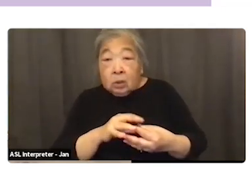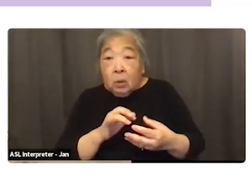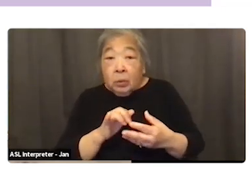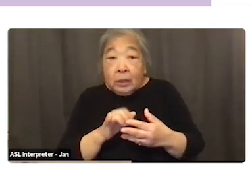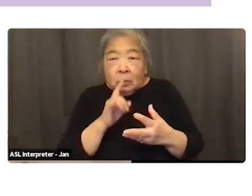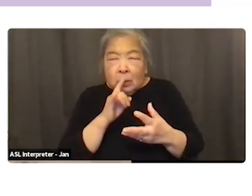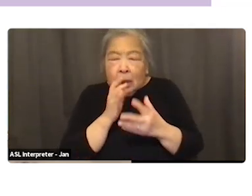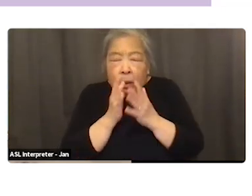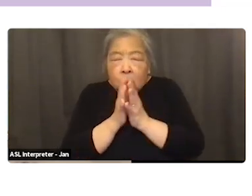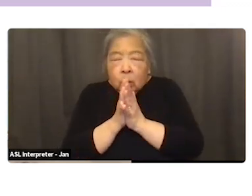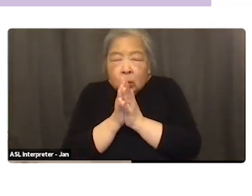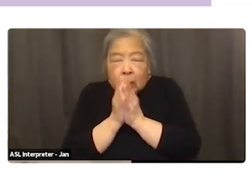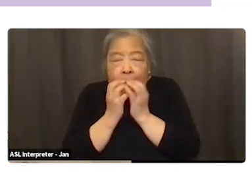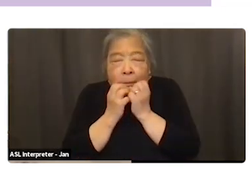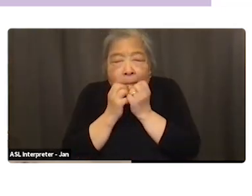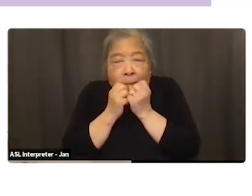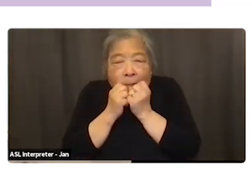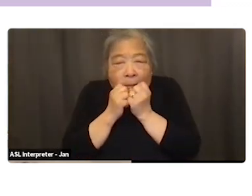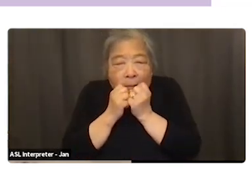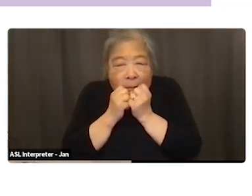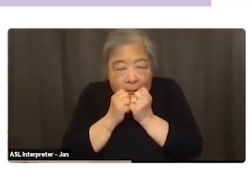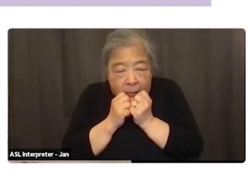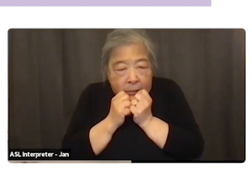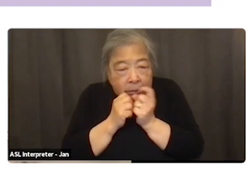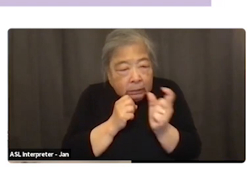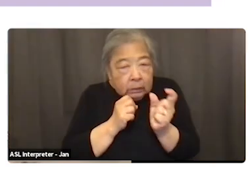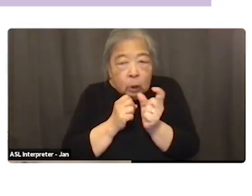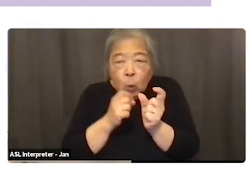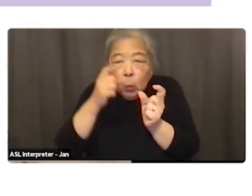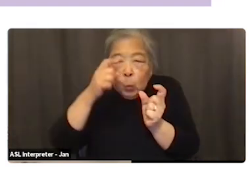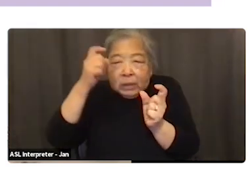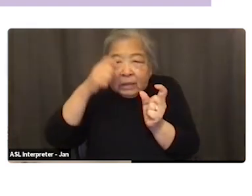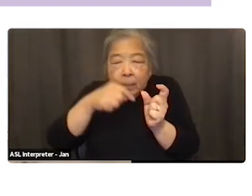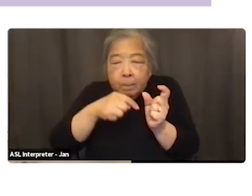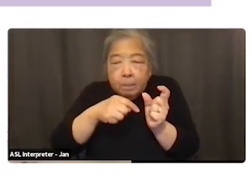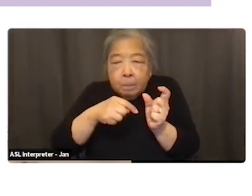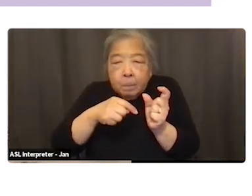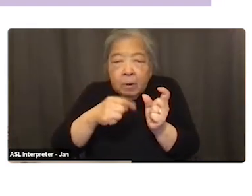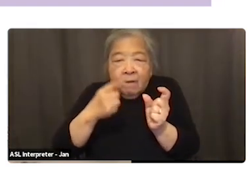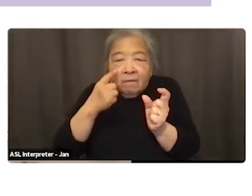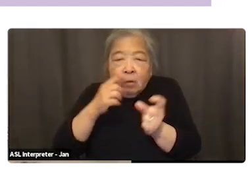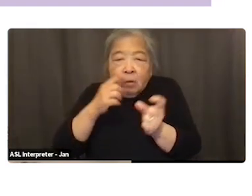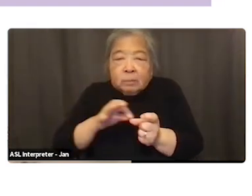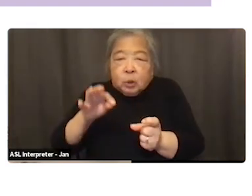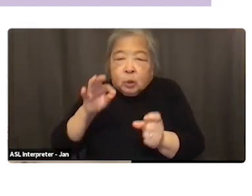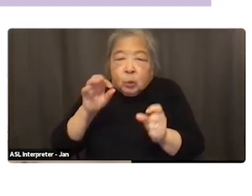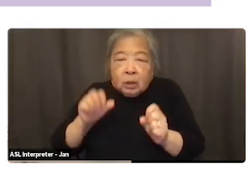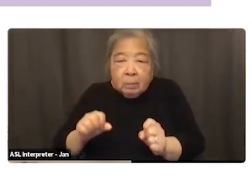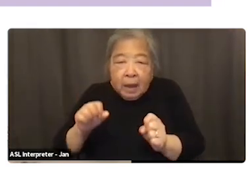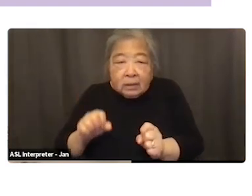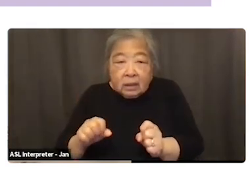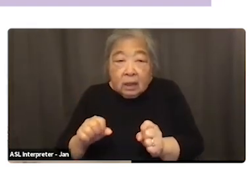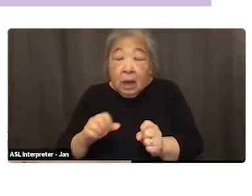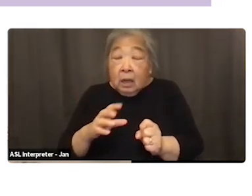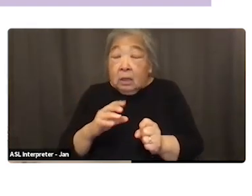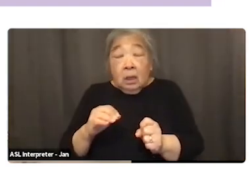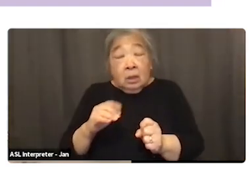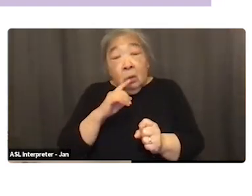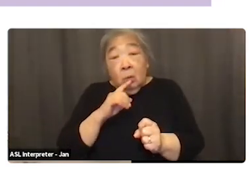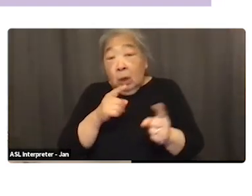nuggets of spiritual capacity. And for Slow Factory, Addison, the experience therapy has really helped me get through it 100%.